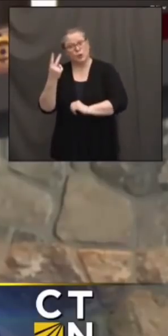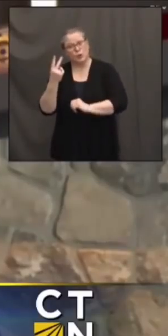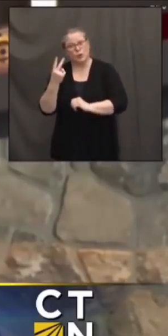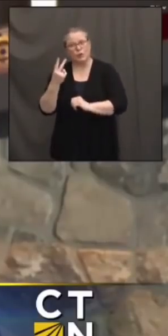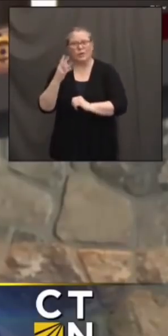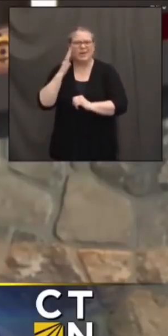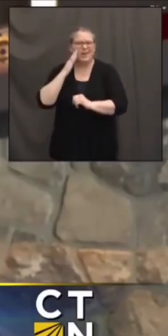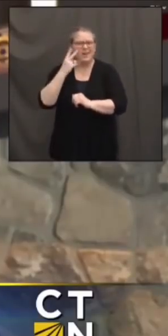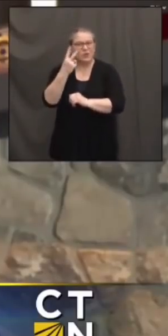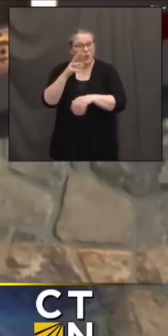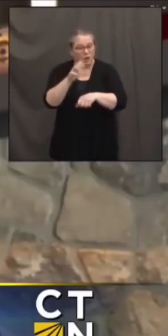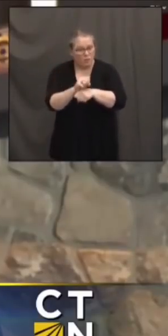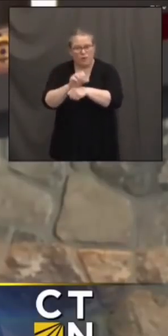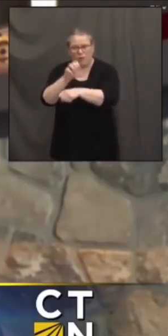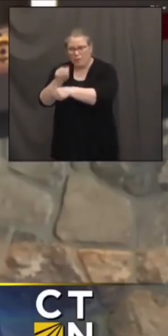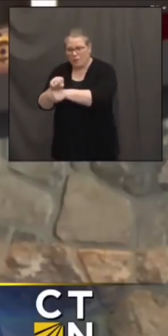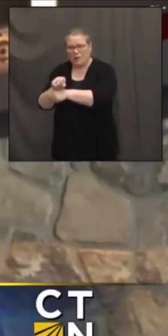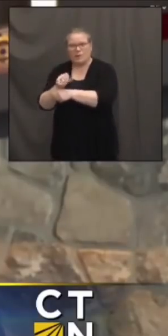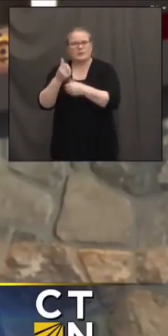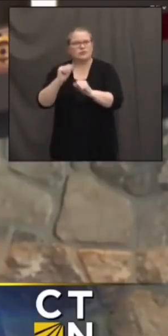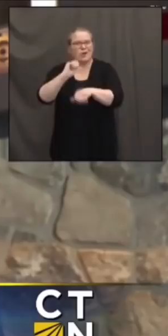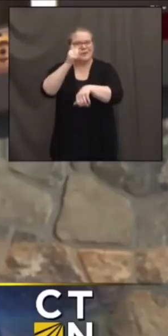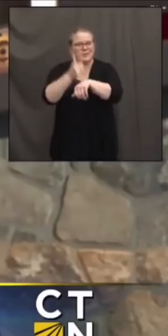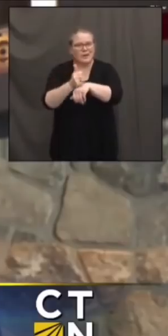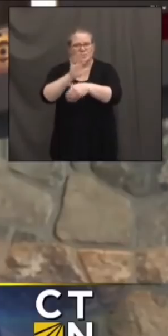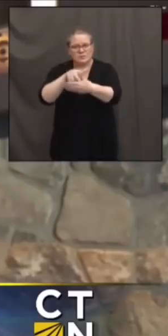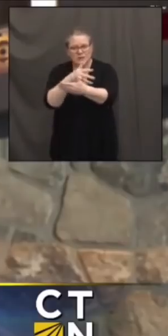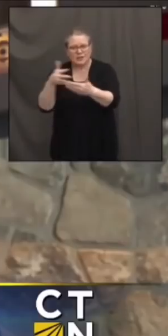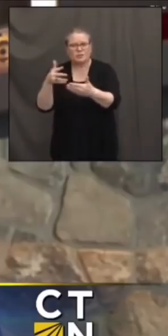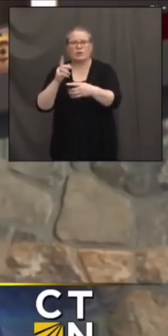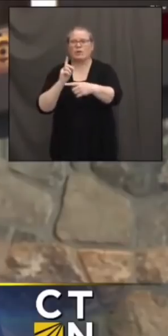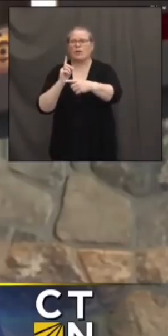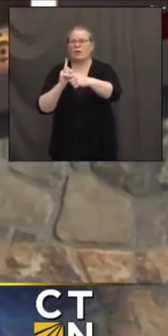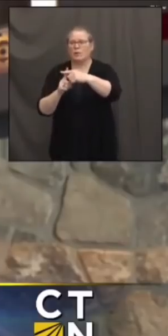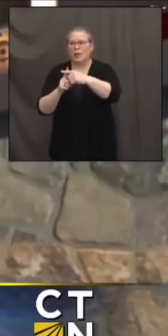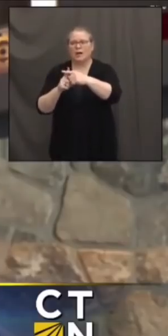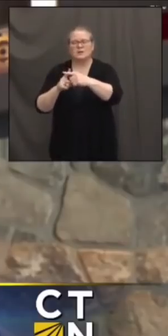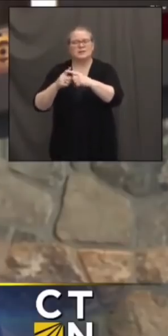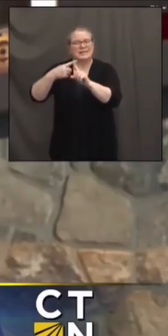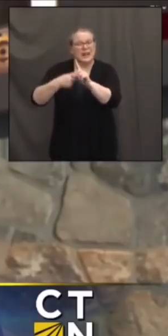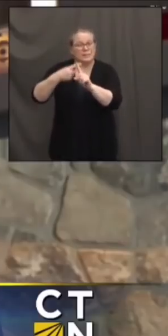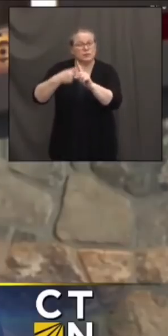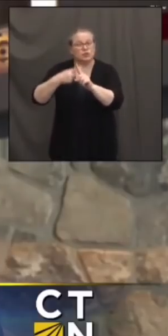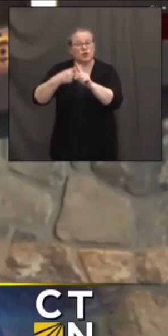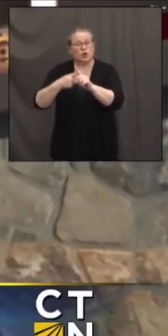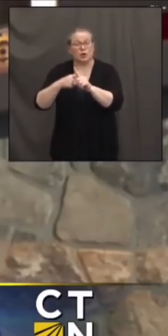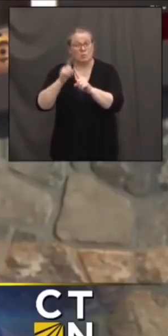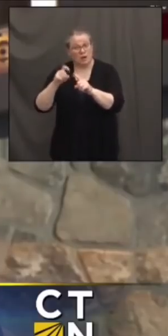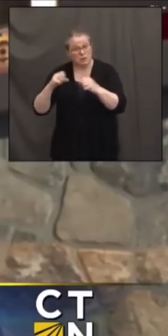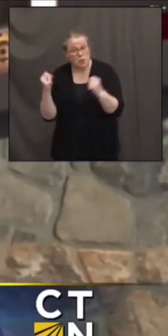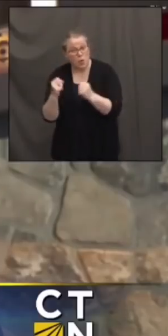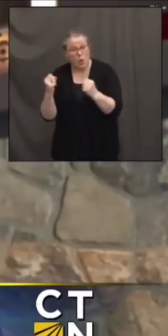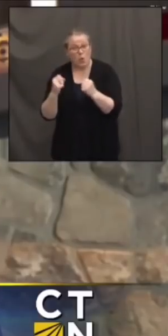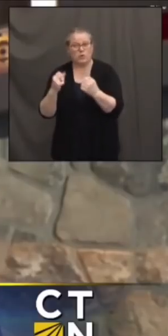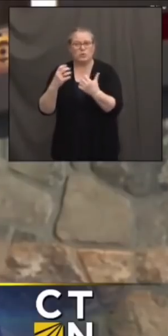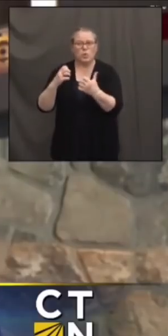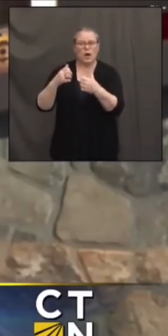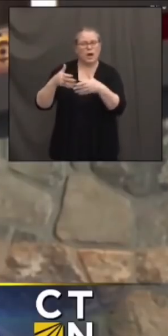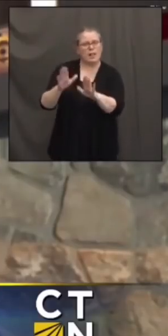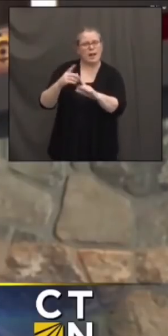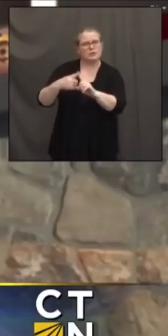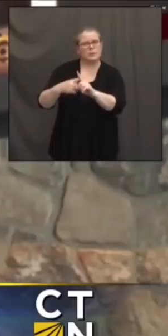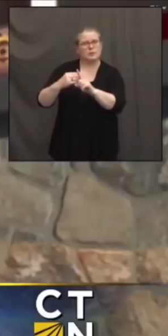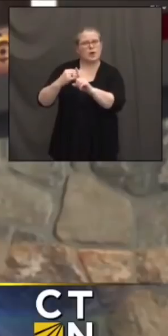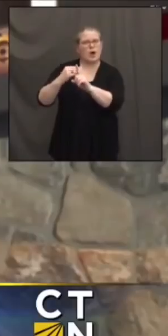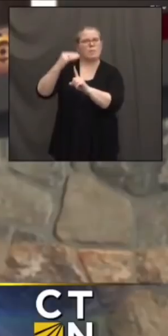to get into a formulation where it's stable at room temperature, so it can be kept on the shelf of a doctor's office for